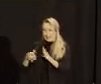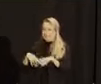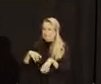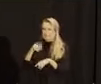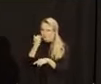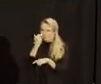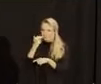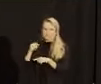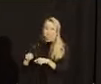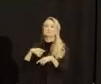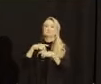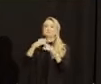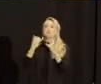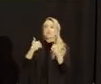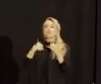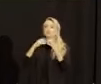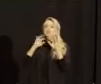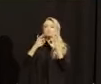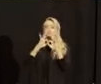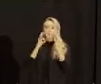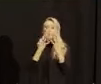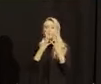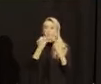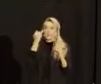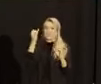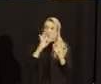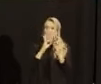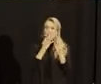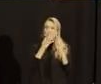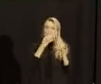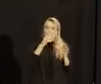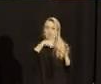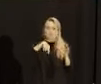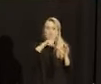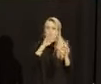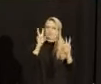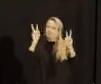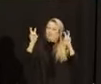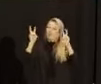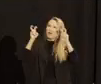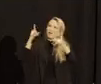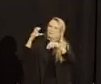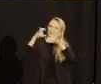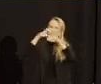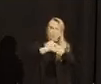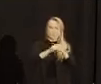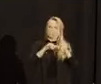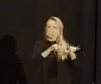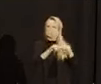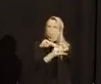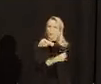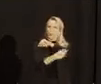We have families that are forced to be poor because of laws that haven't been changed in over 80 years.